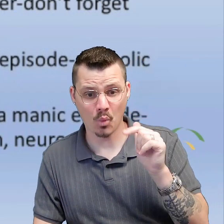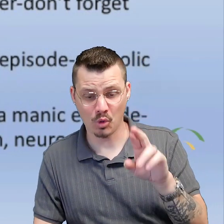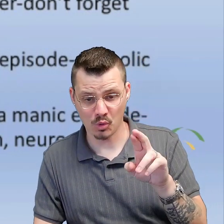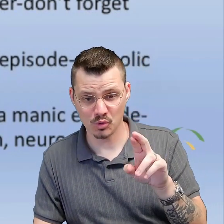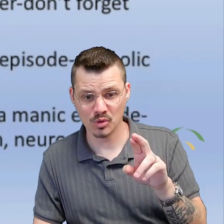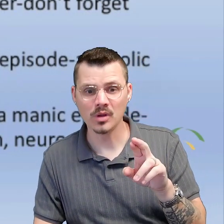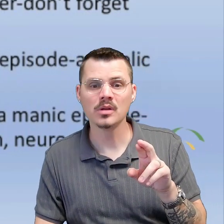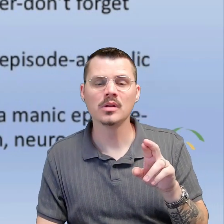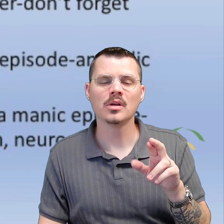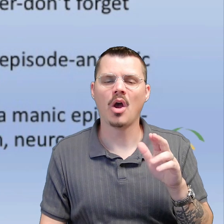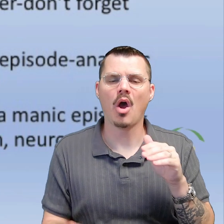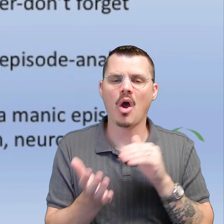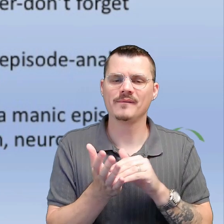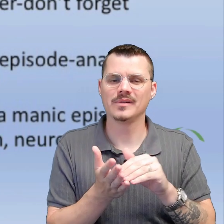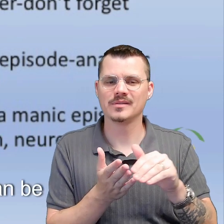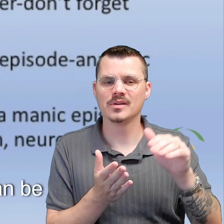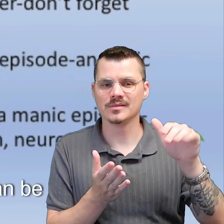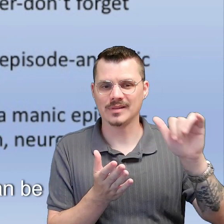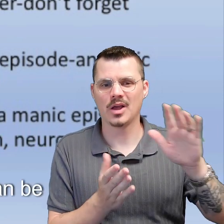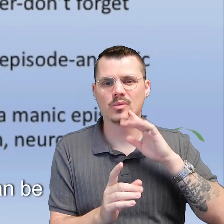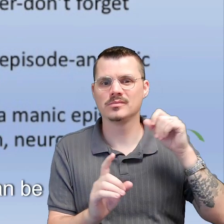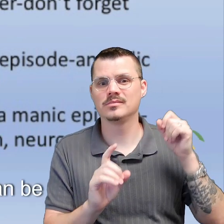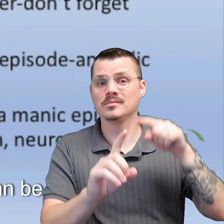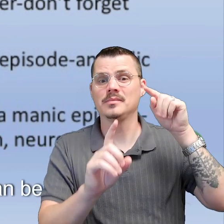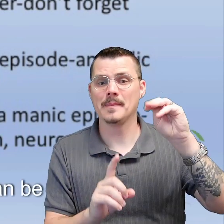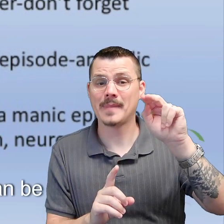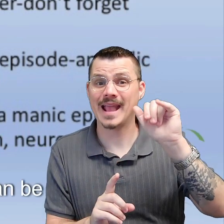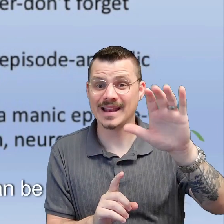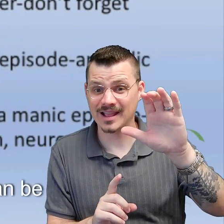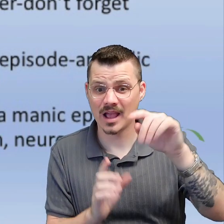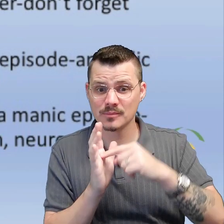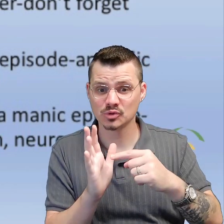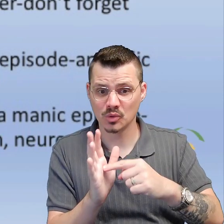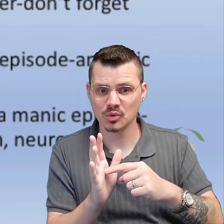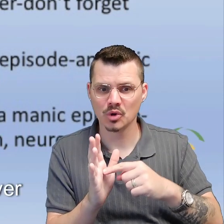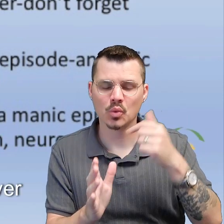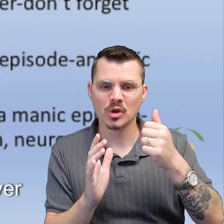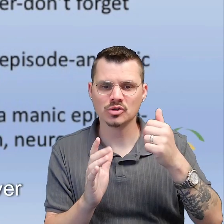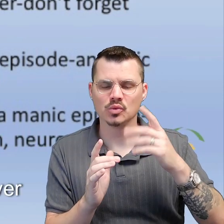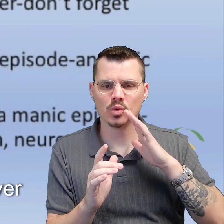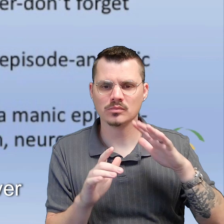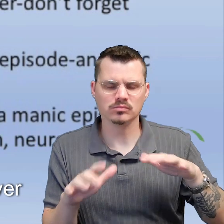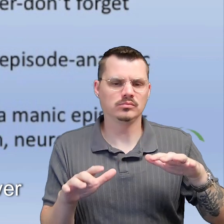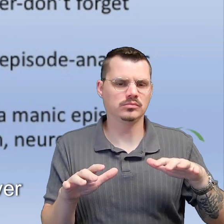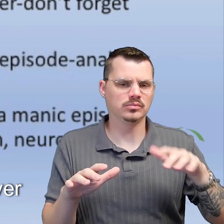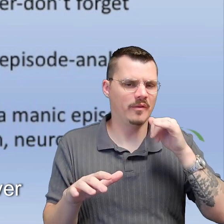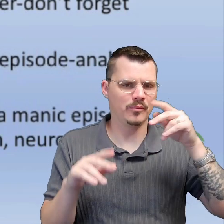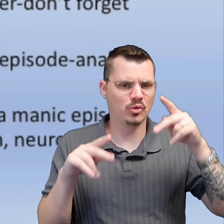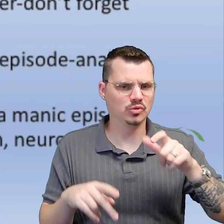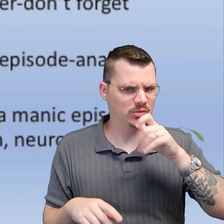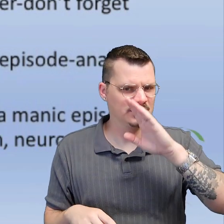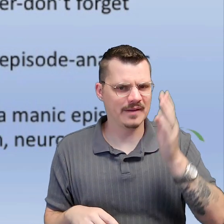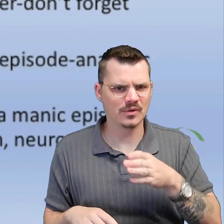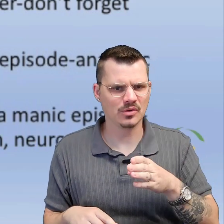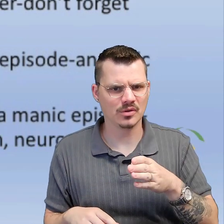disorder, that often can trigger a manic episode, which can be quite startling to a person who's never done